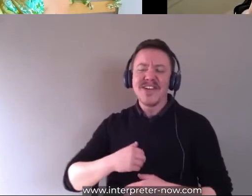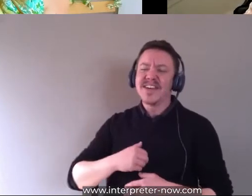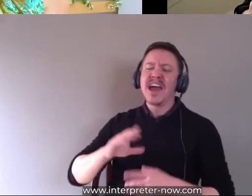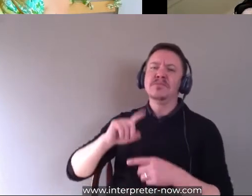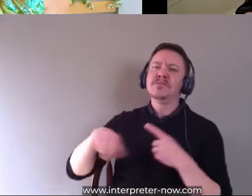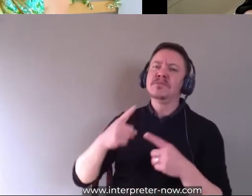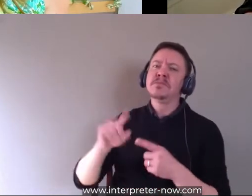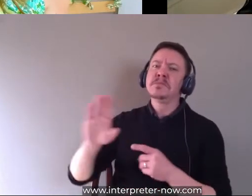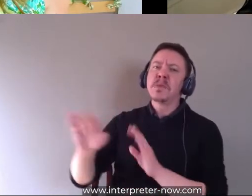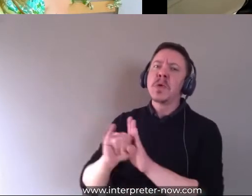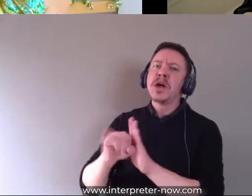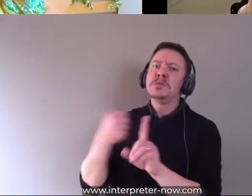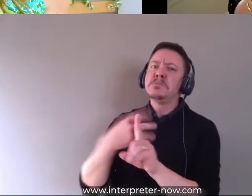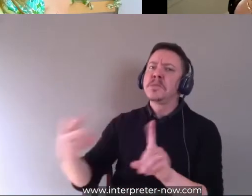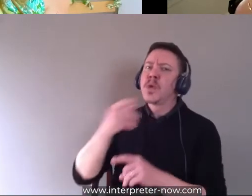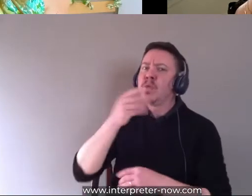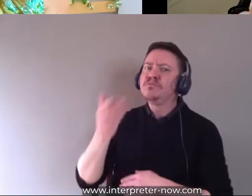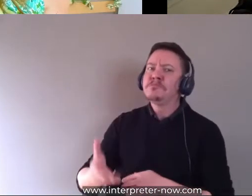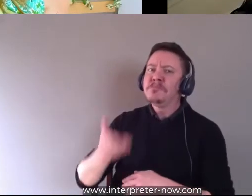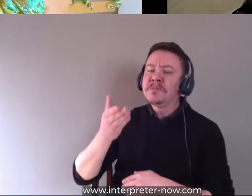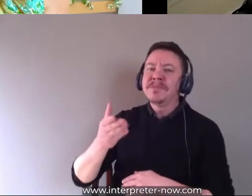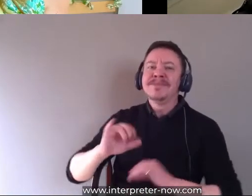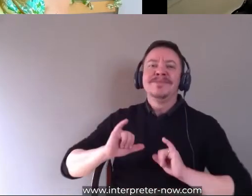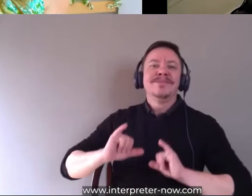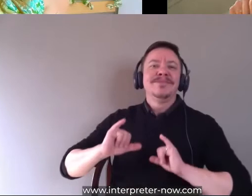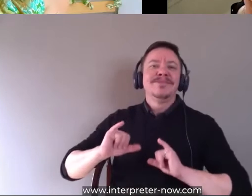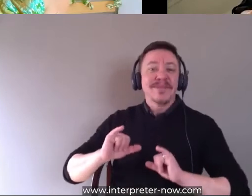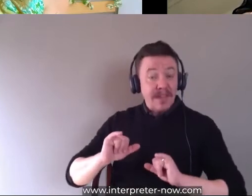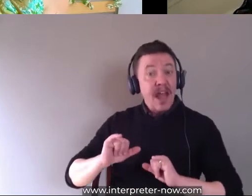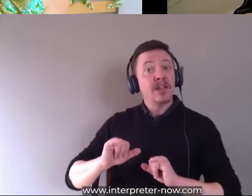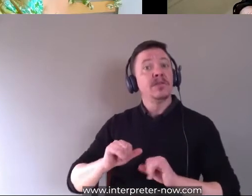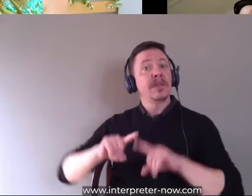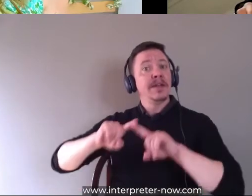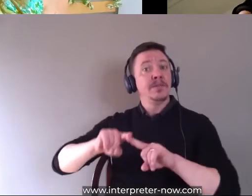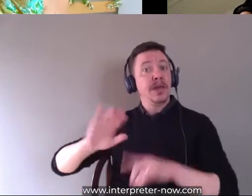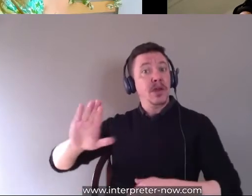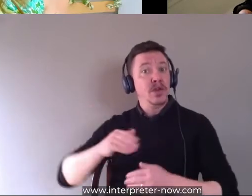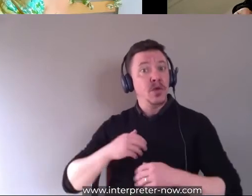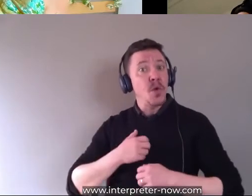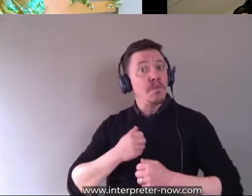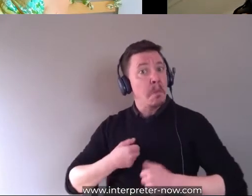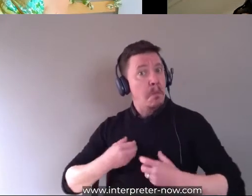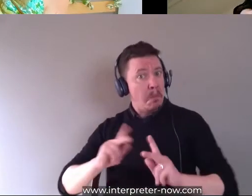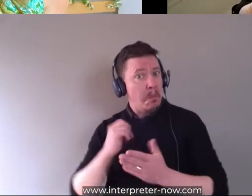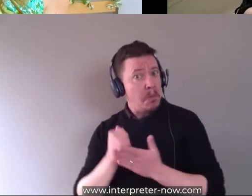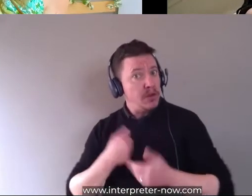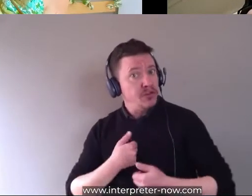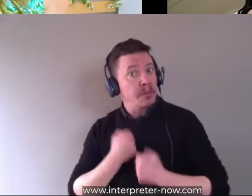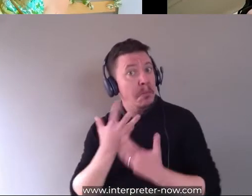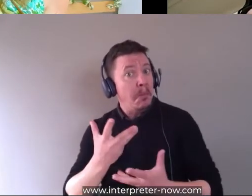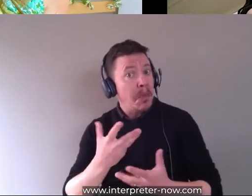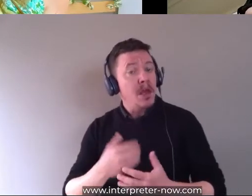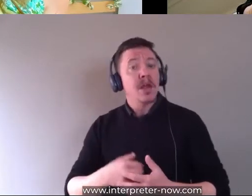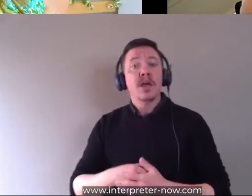so much that I need to know about you, with your permission. So it tells me. So if you want to include in that, tell me